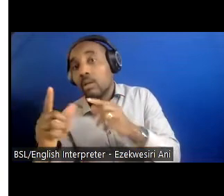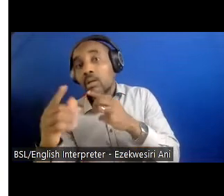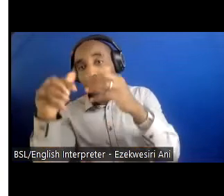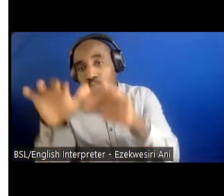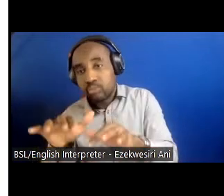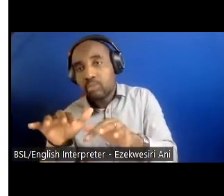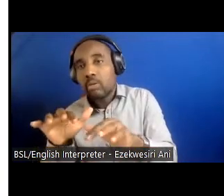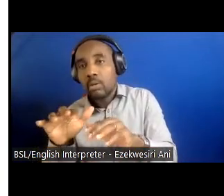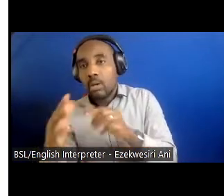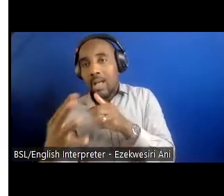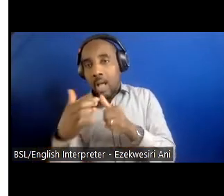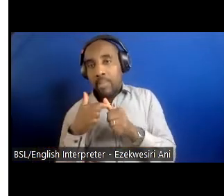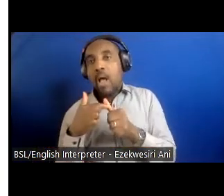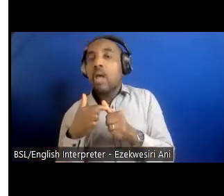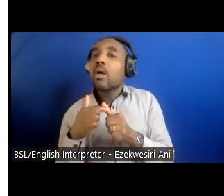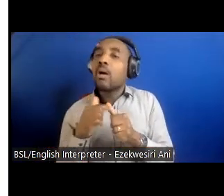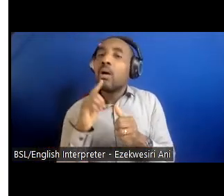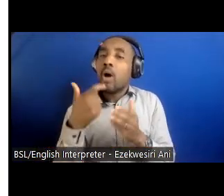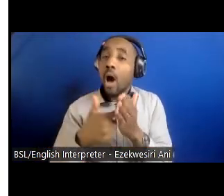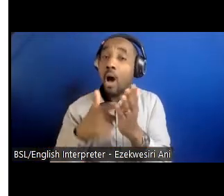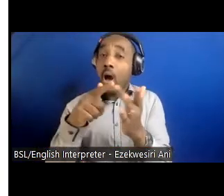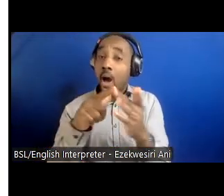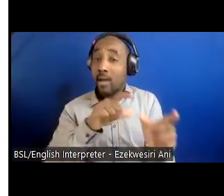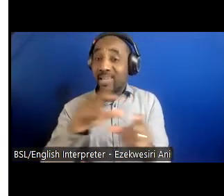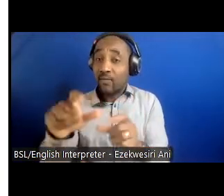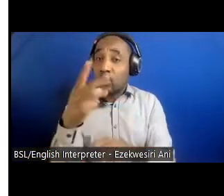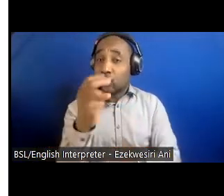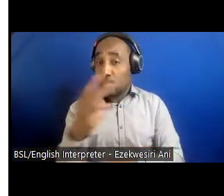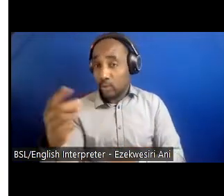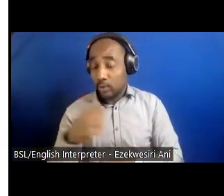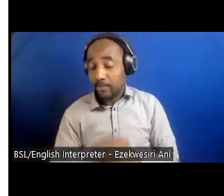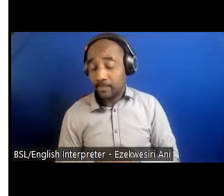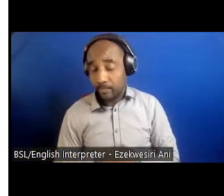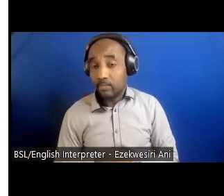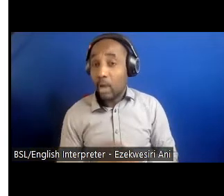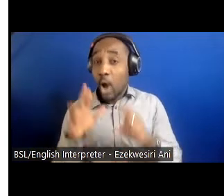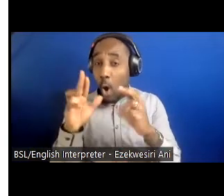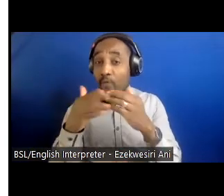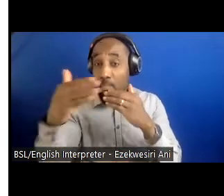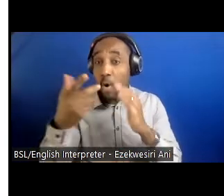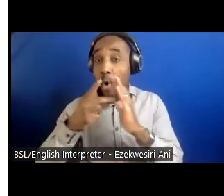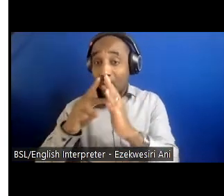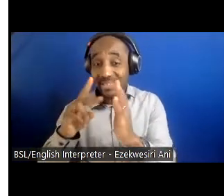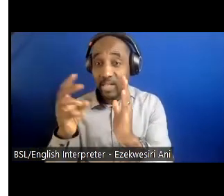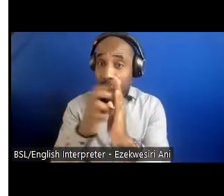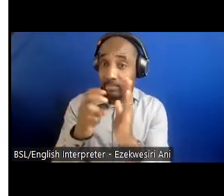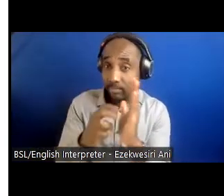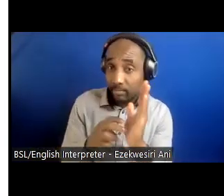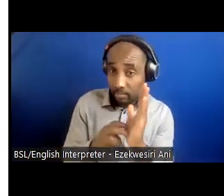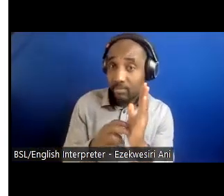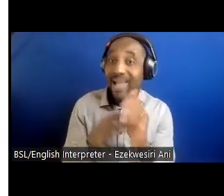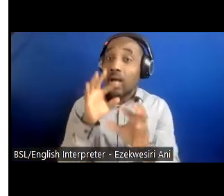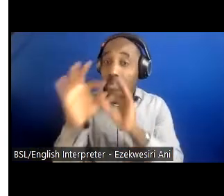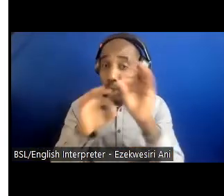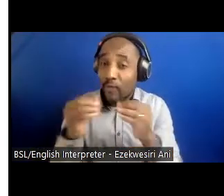We will continue with the Race Representation Index for 2022 and hopefully widening the survey further. We'll